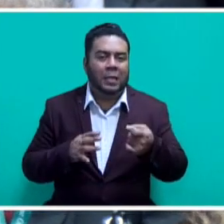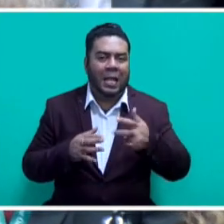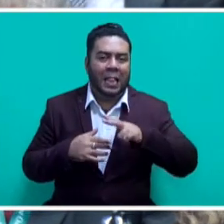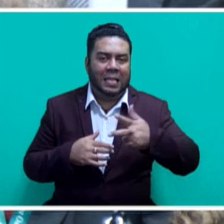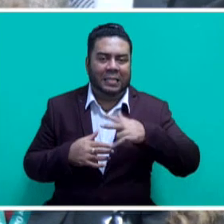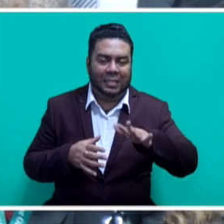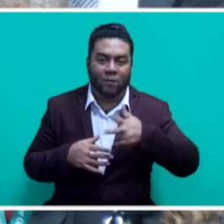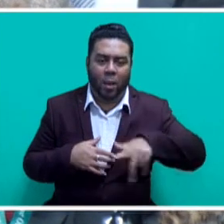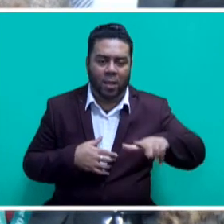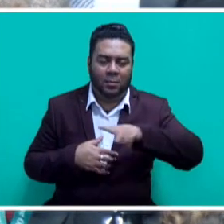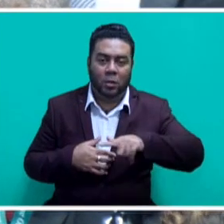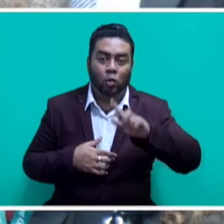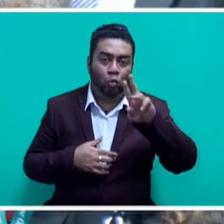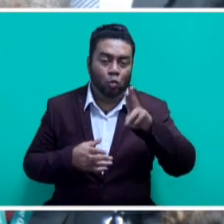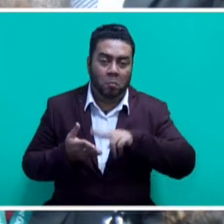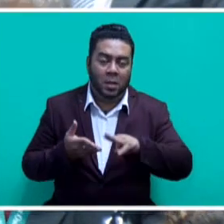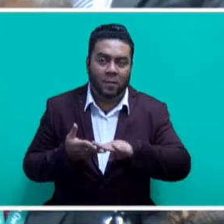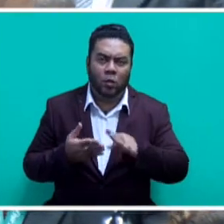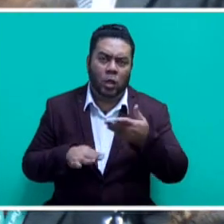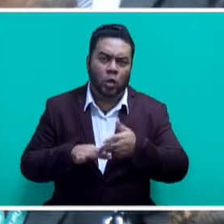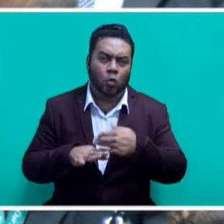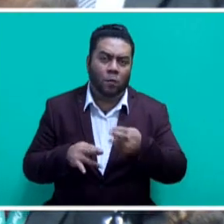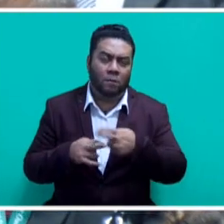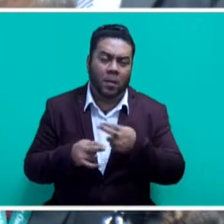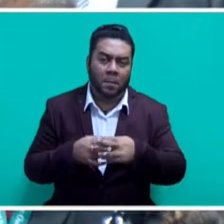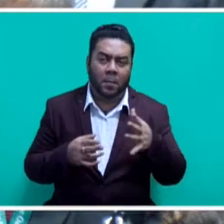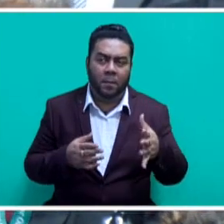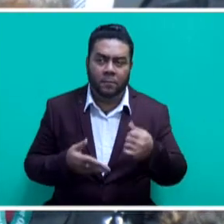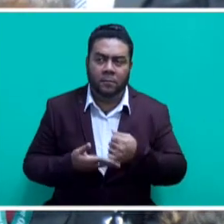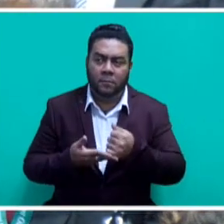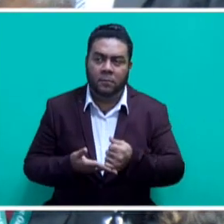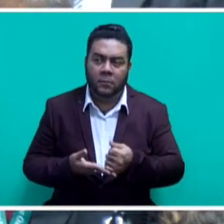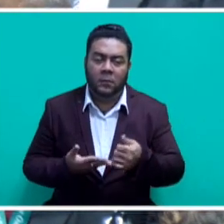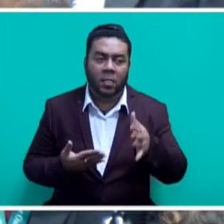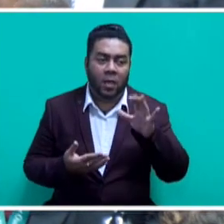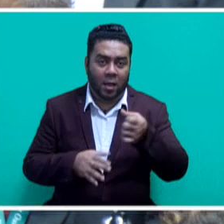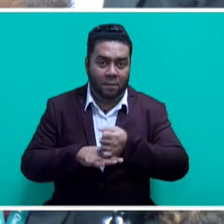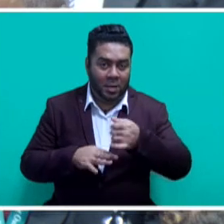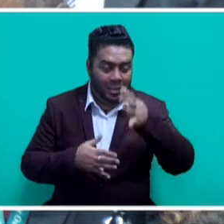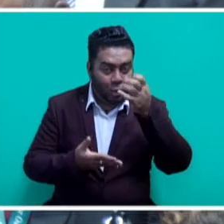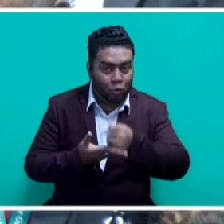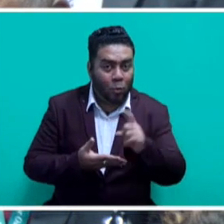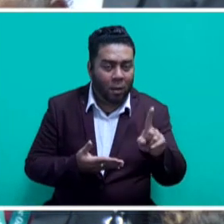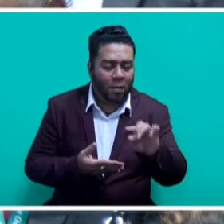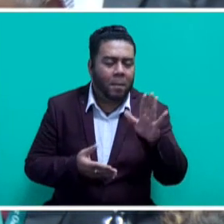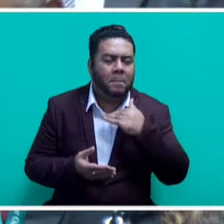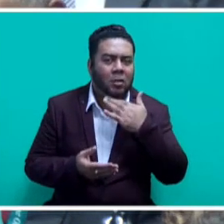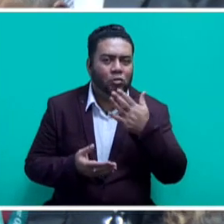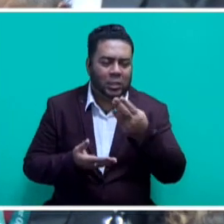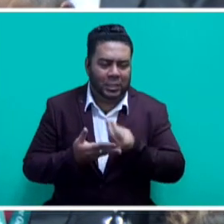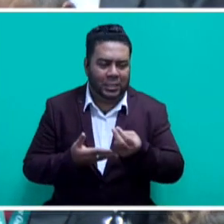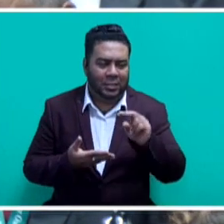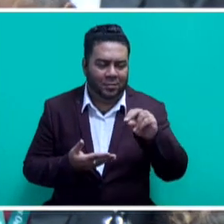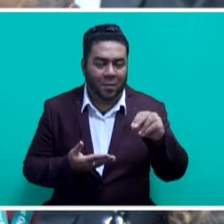By providing a budget of 2 million for new farmers and lease premium assistance, the government has ensured that much needed relief is